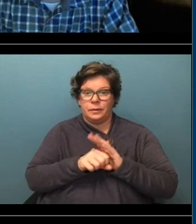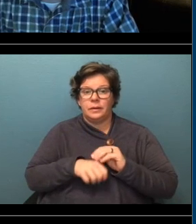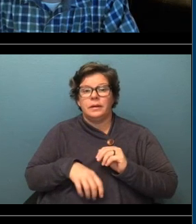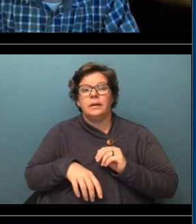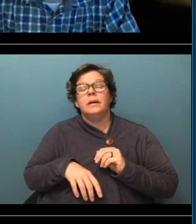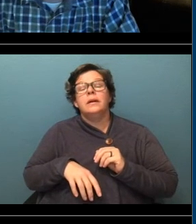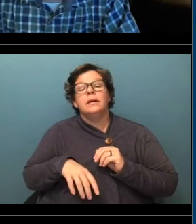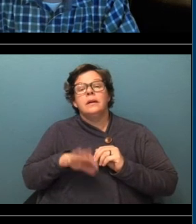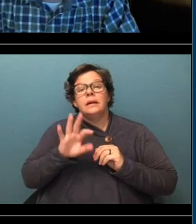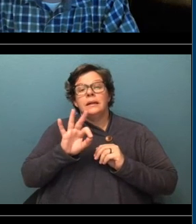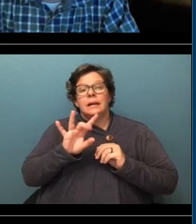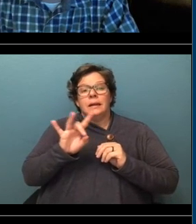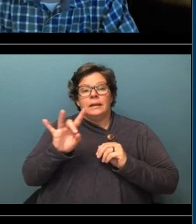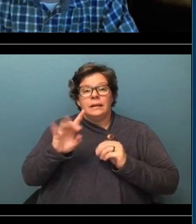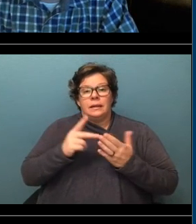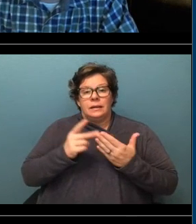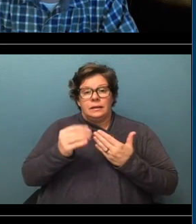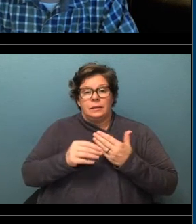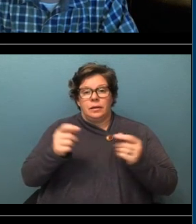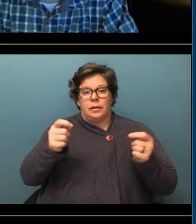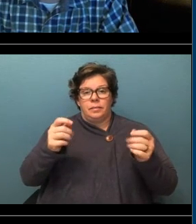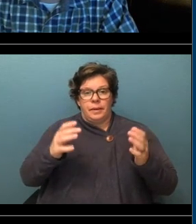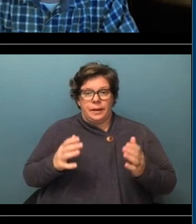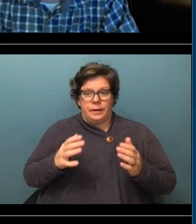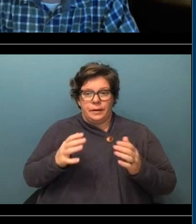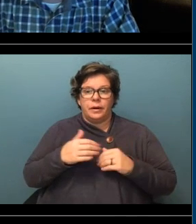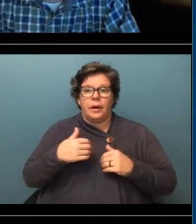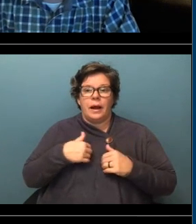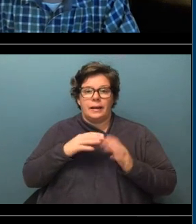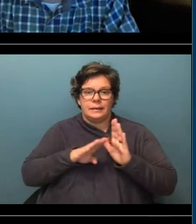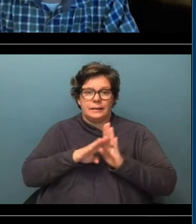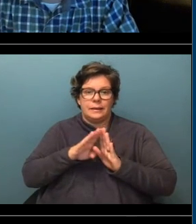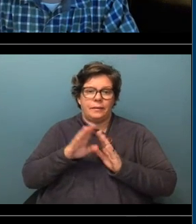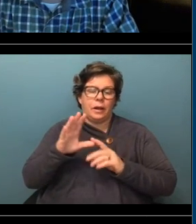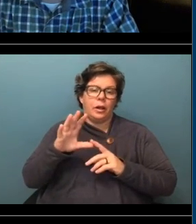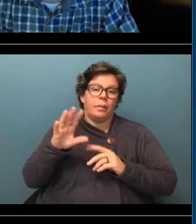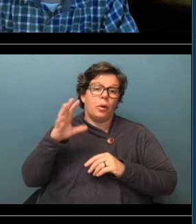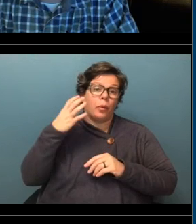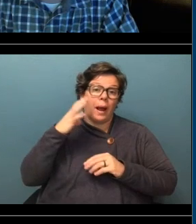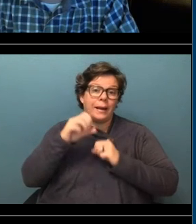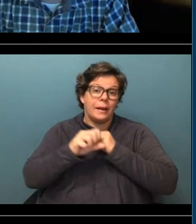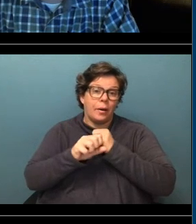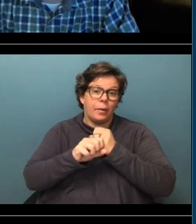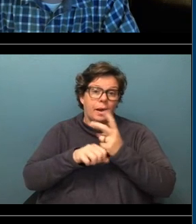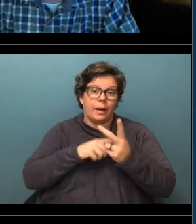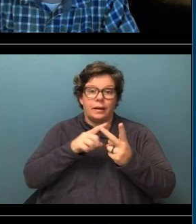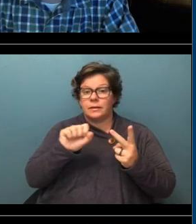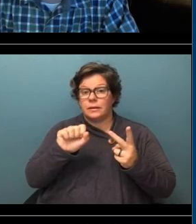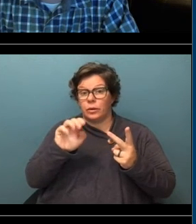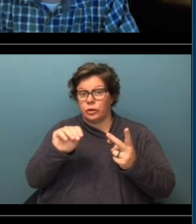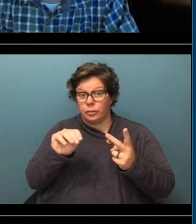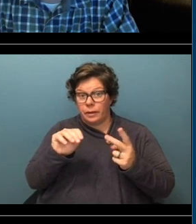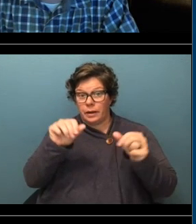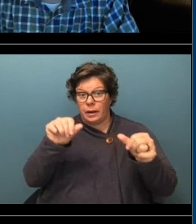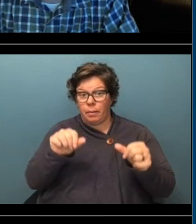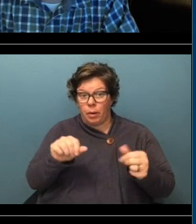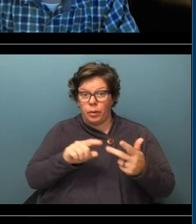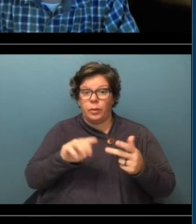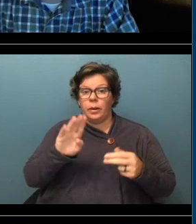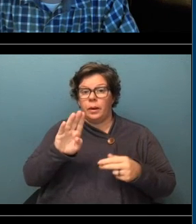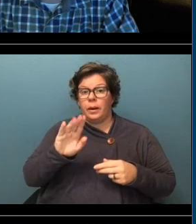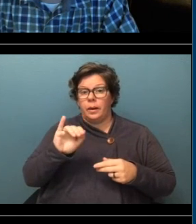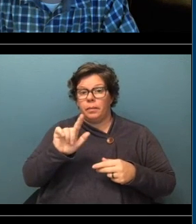the 988 project manager has developed radio ads, social media ads, billboard